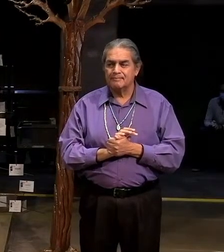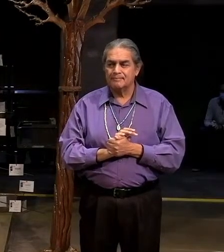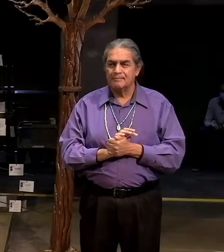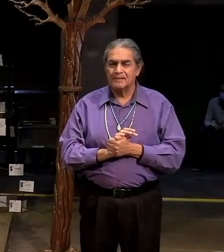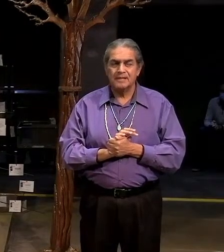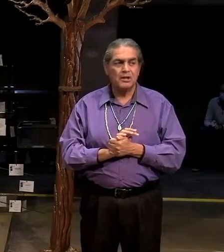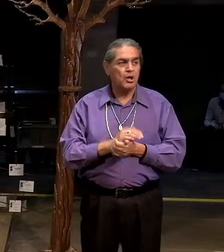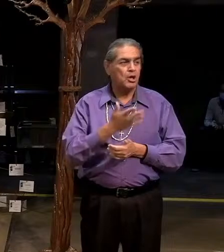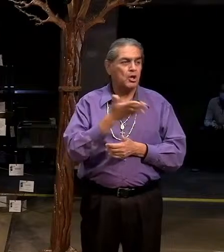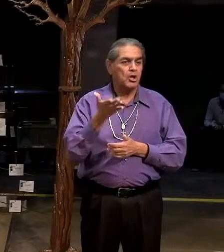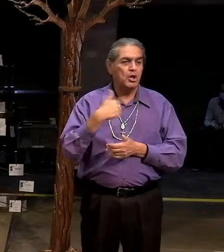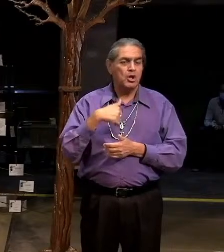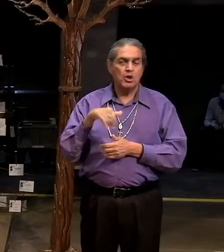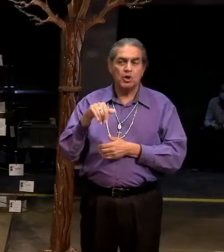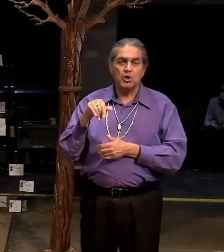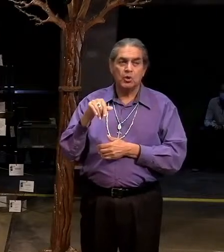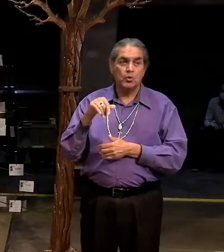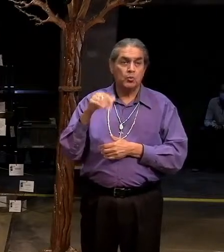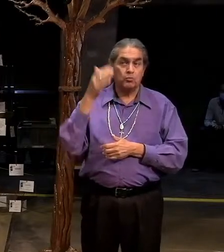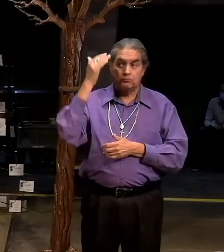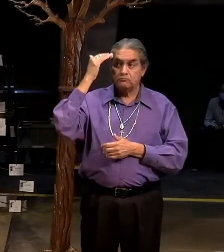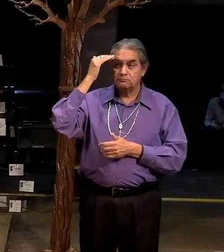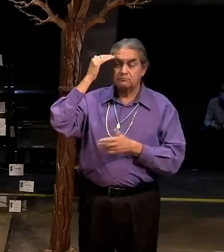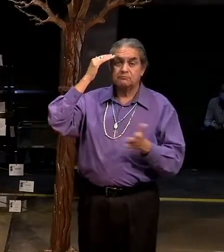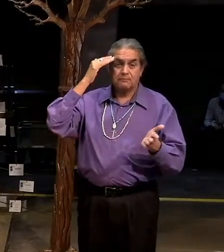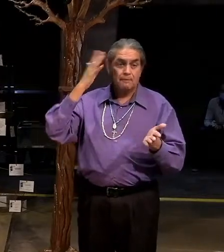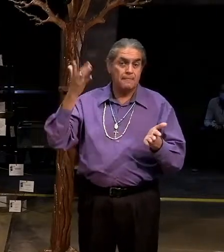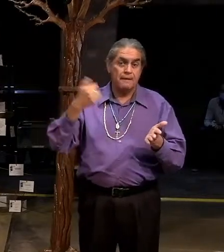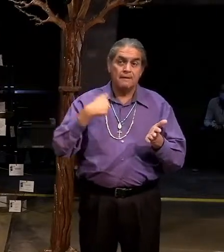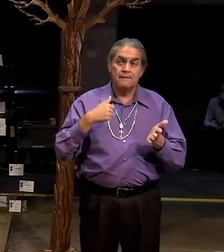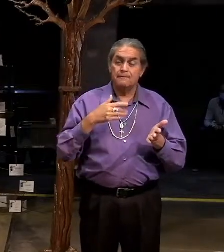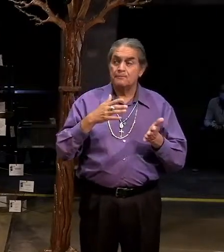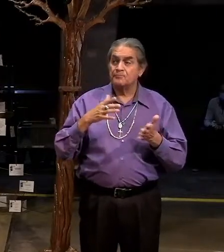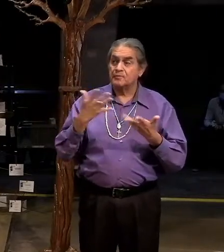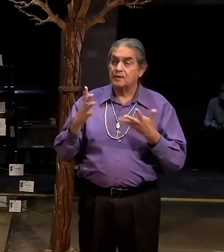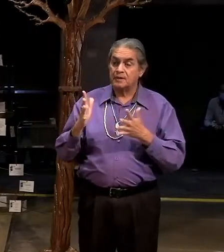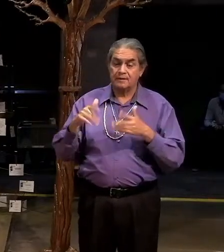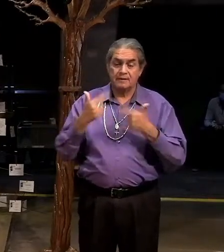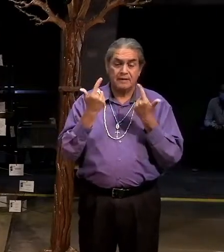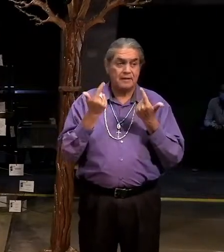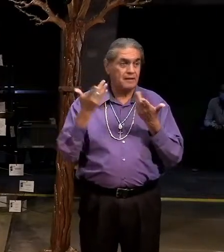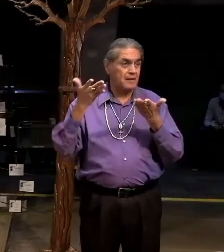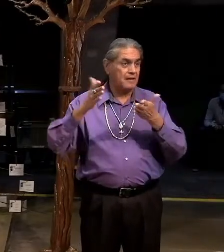You will see that you are already living as God's beloved.